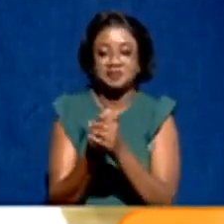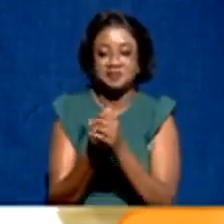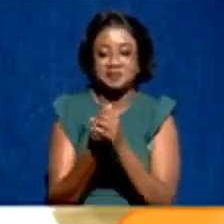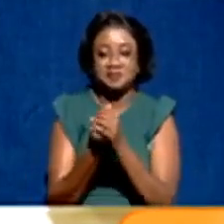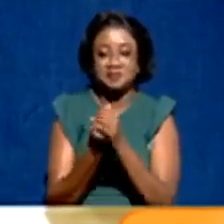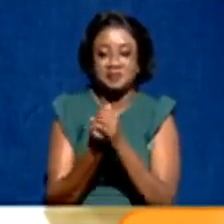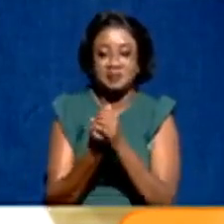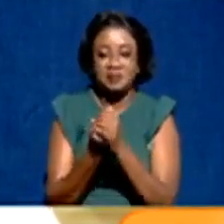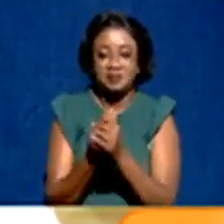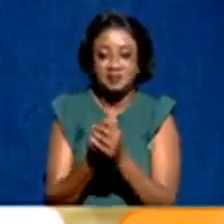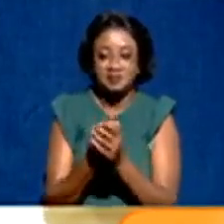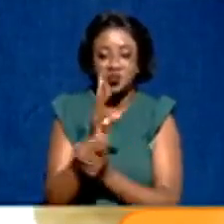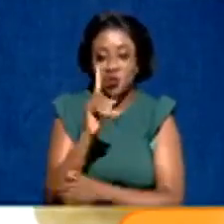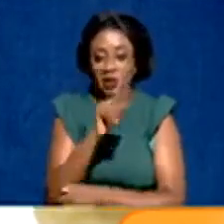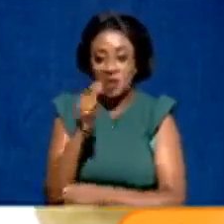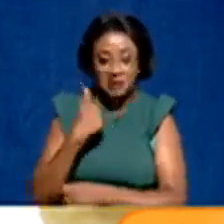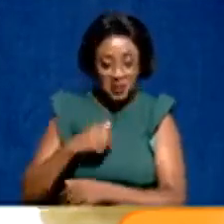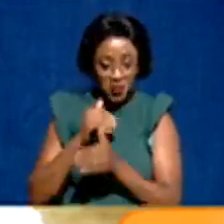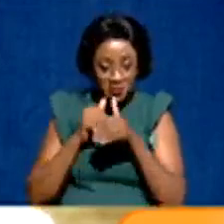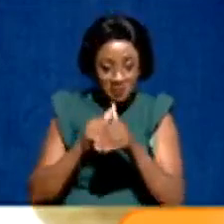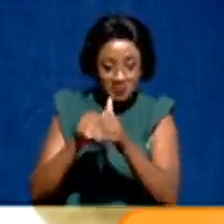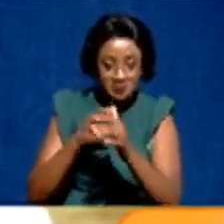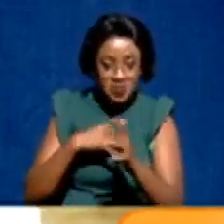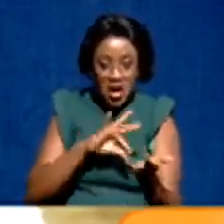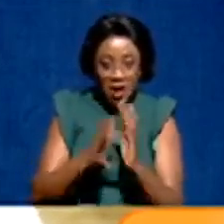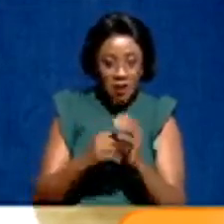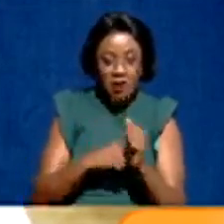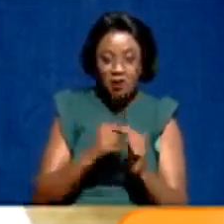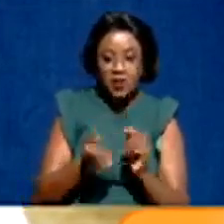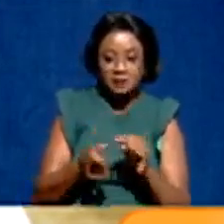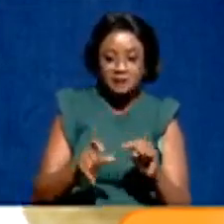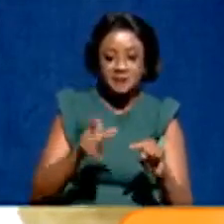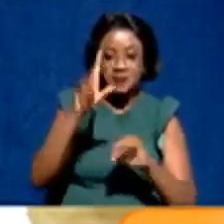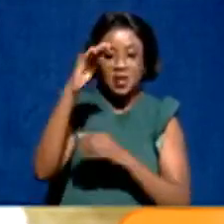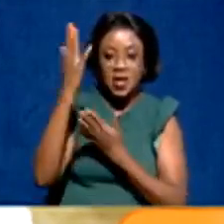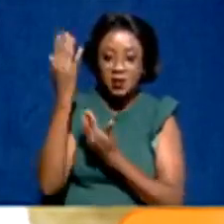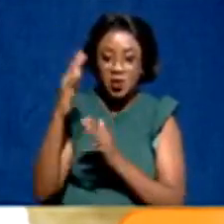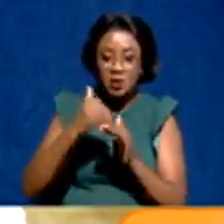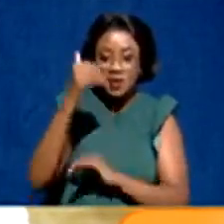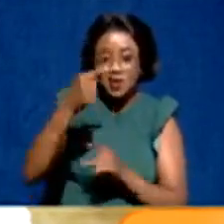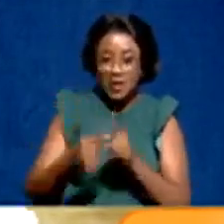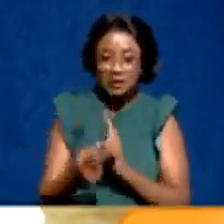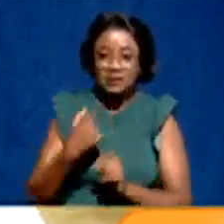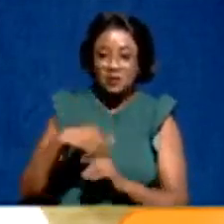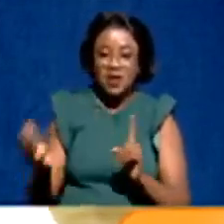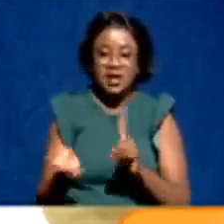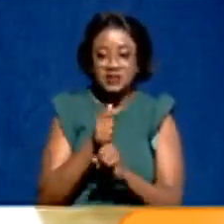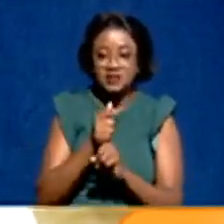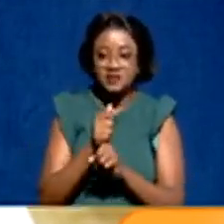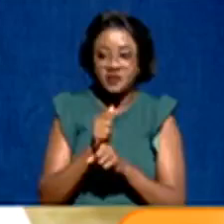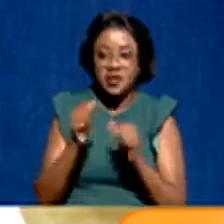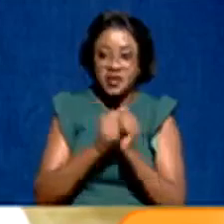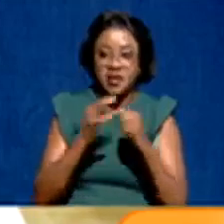geo database. So we are tracking our restoration and we hope by next year it will have done our 10,000